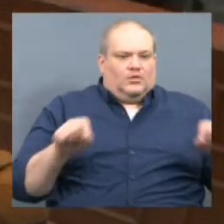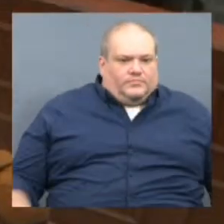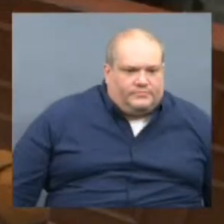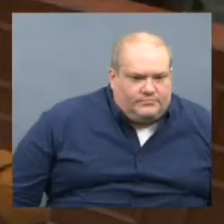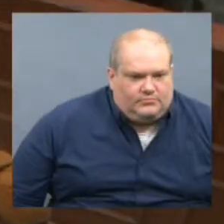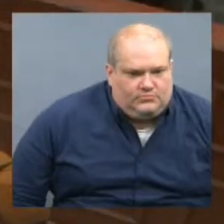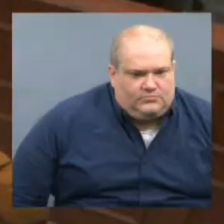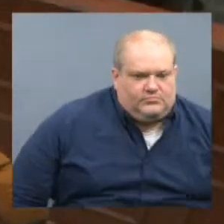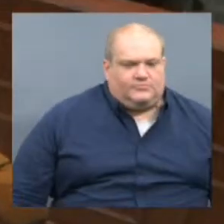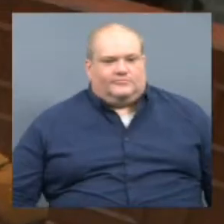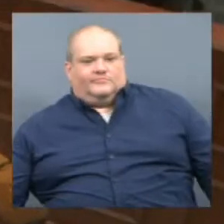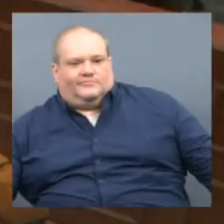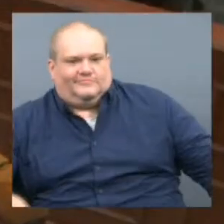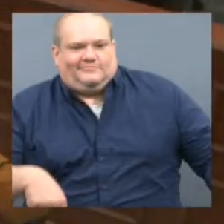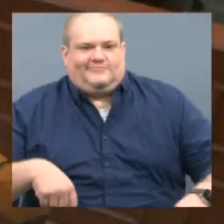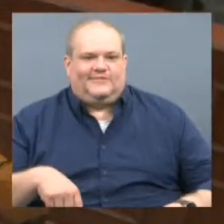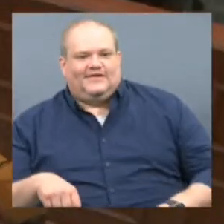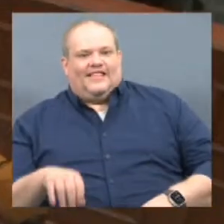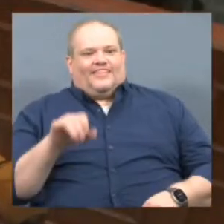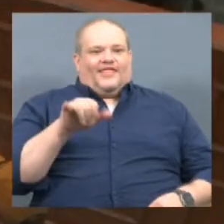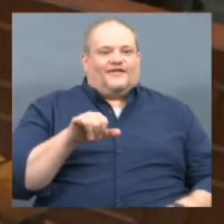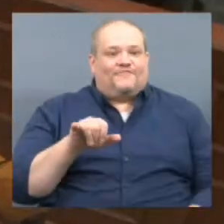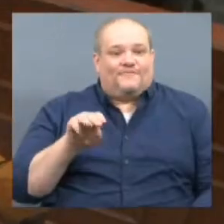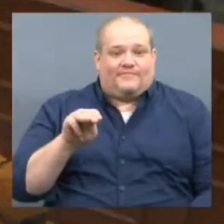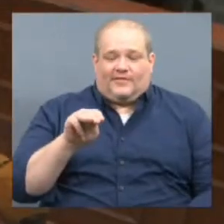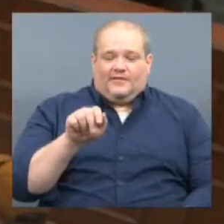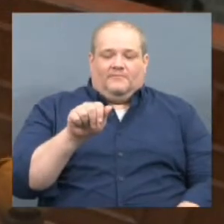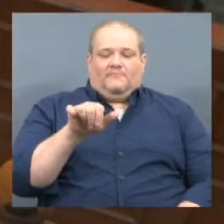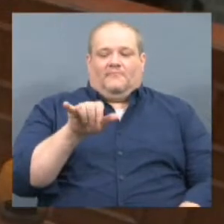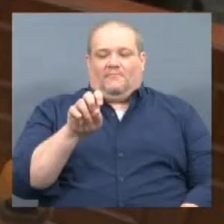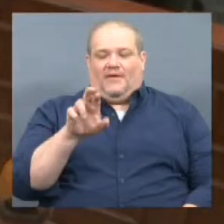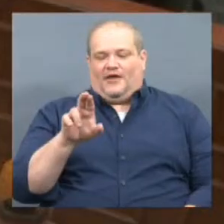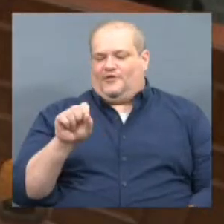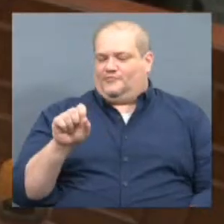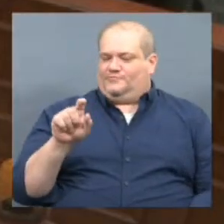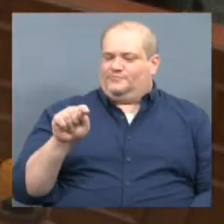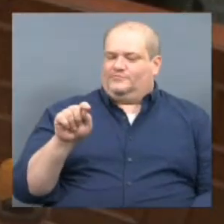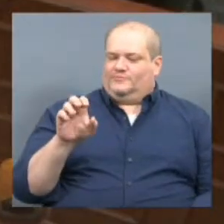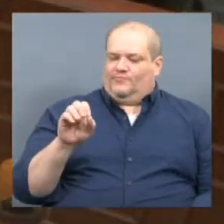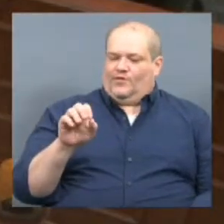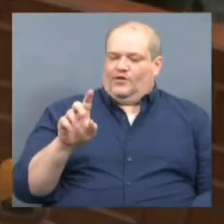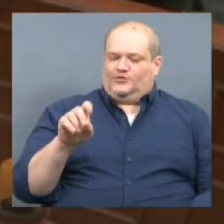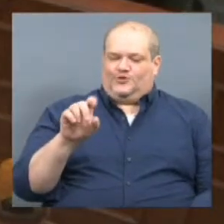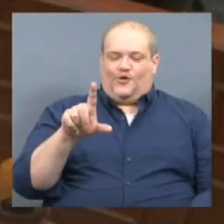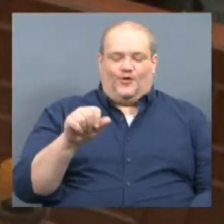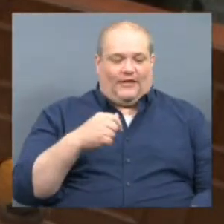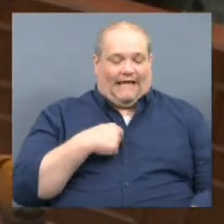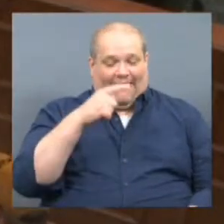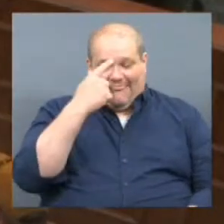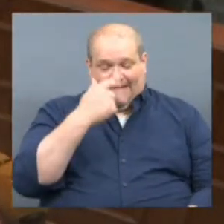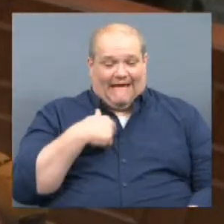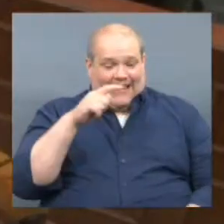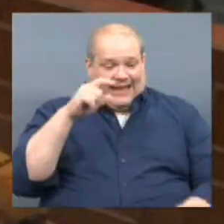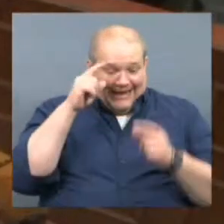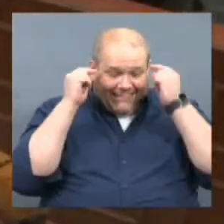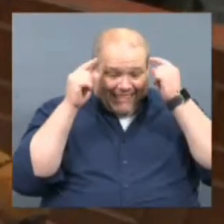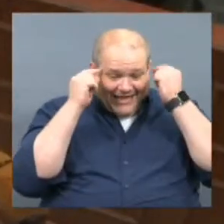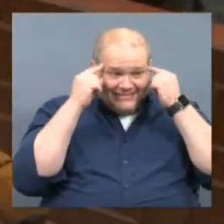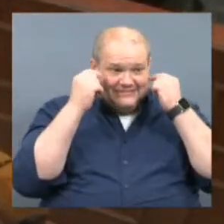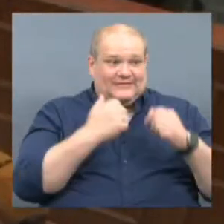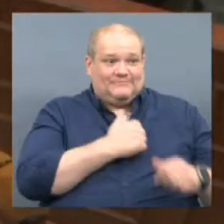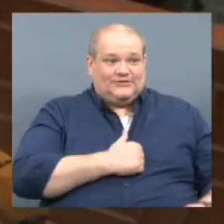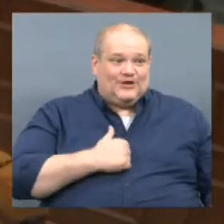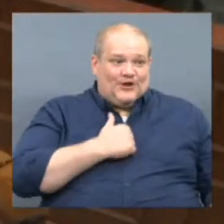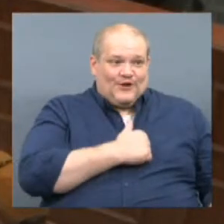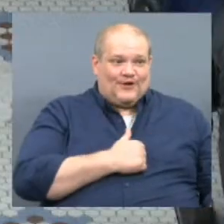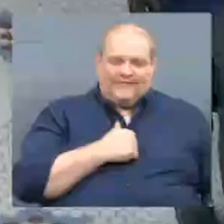Oh, Mark Stoller. Oh, Mayor Stoller. I apologize. The reading on here, I think I may need some glasses. I'm sorry about that